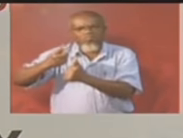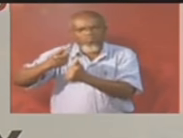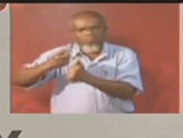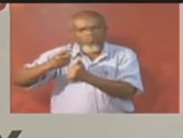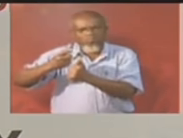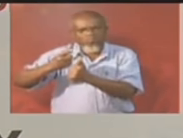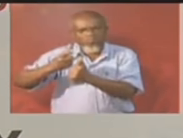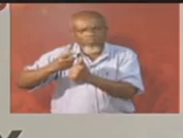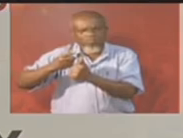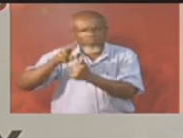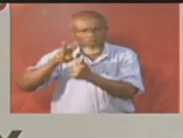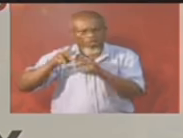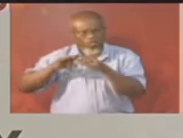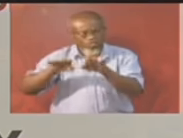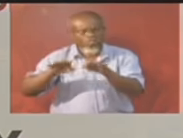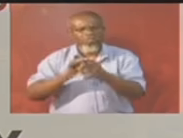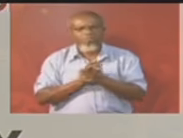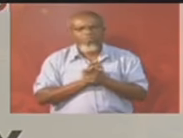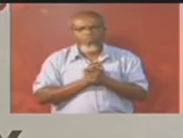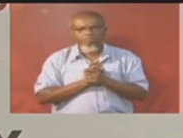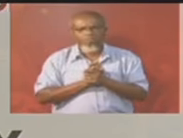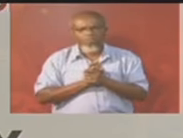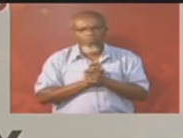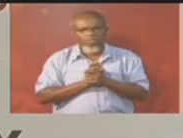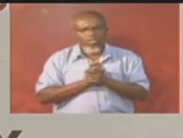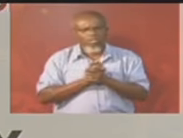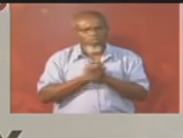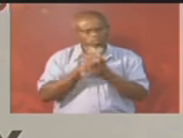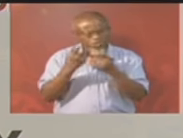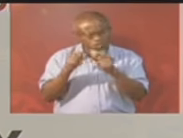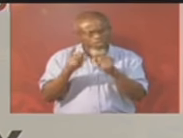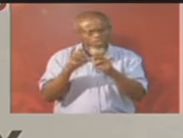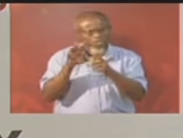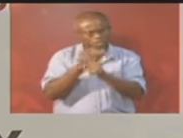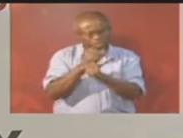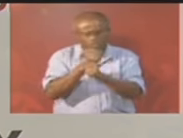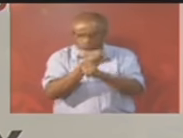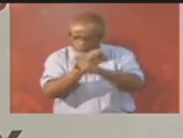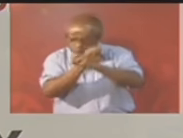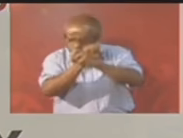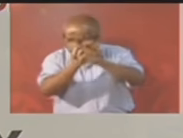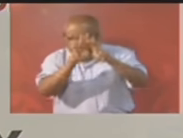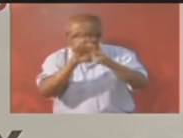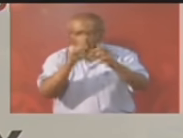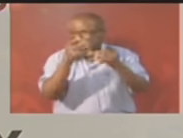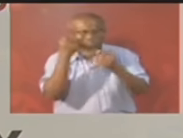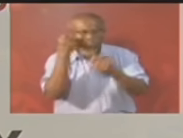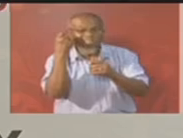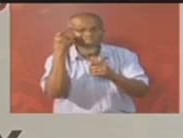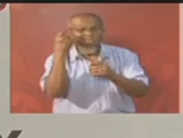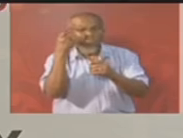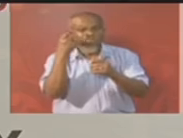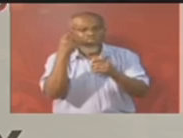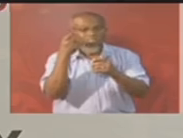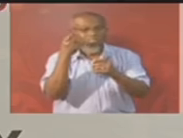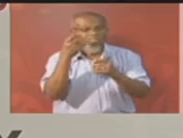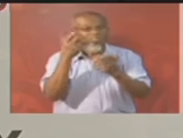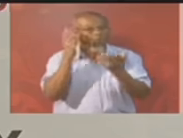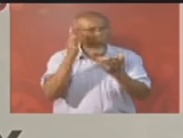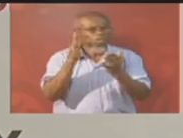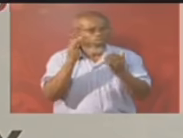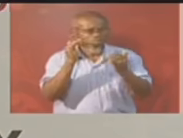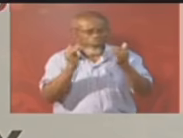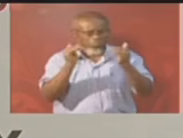are still attempting to get a clear picture of exactly what proportion that would be. But we do know that we would have more than